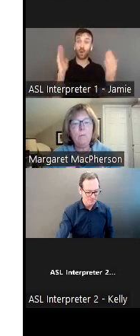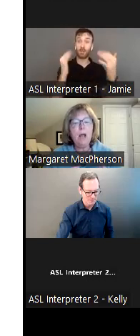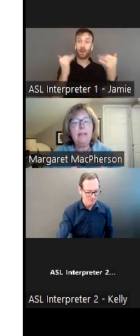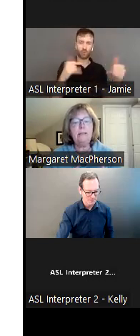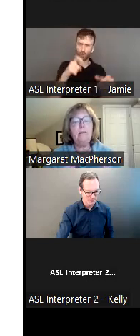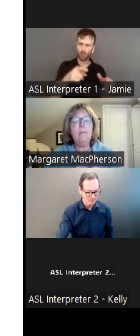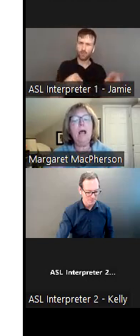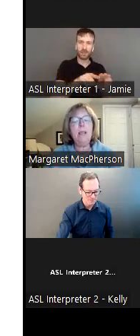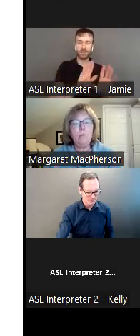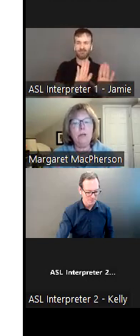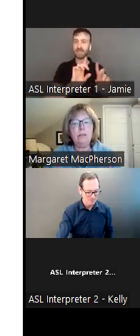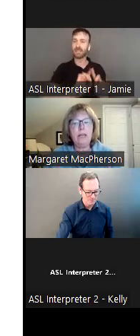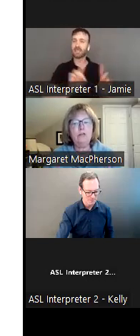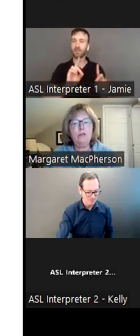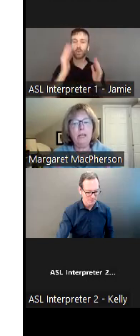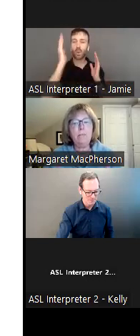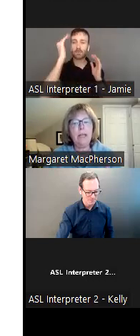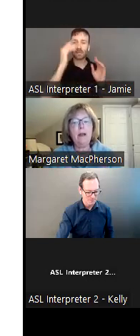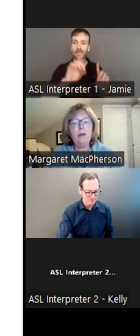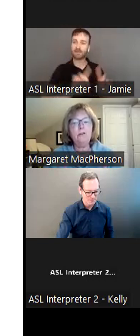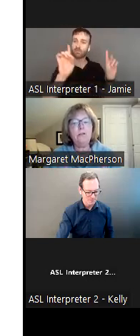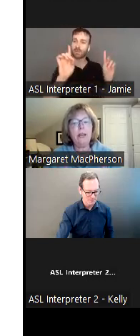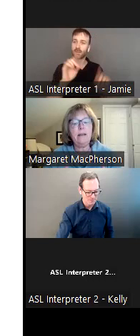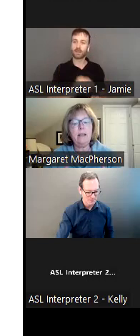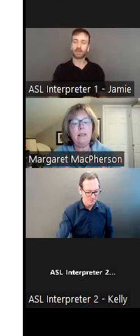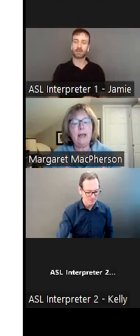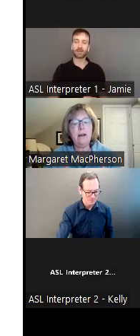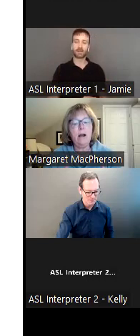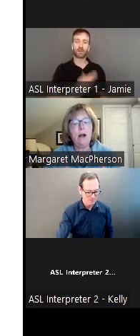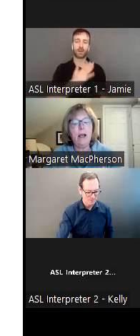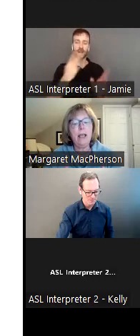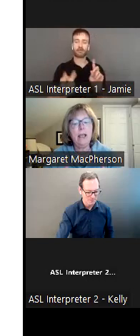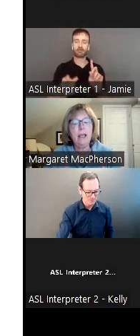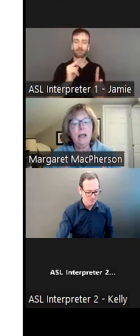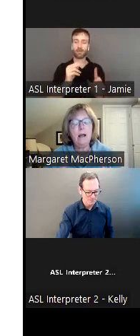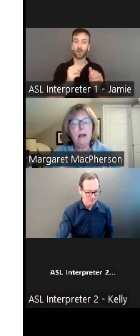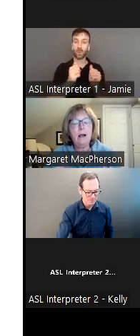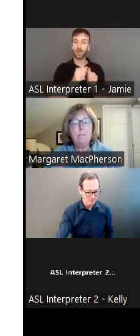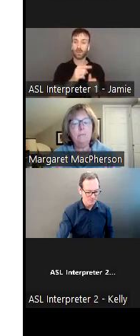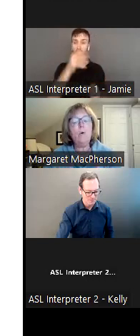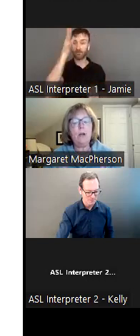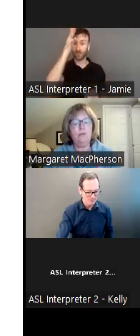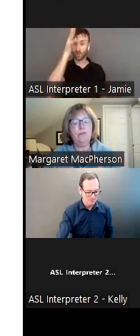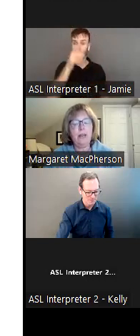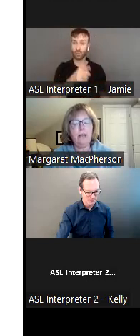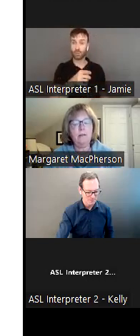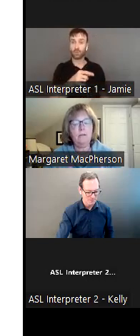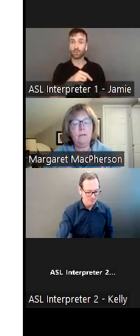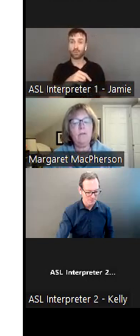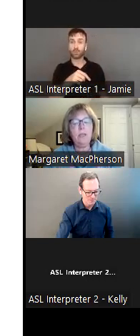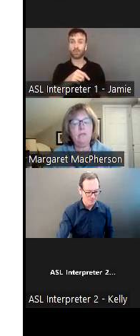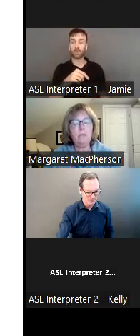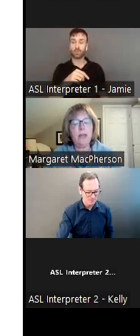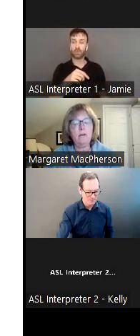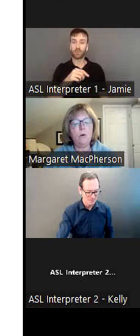about my orientation to him and understanding that I don't understand